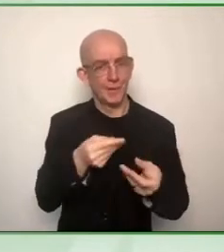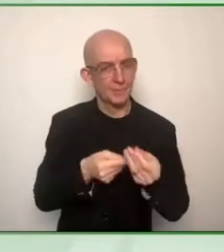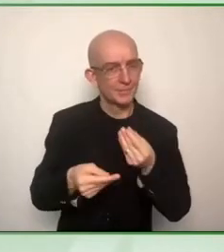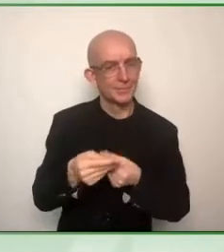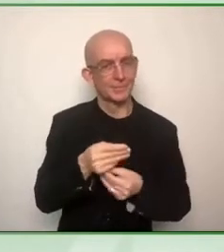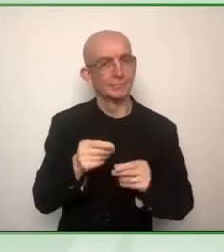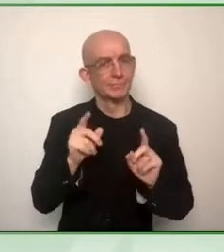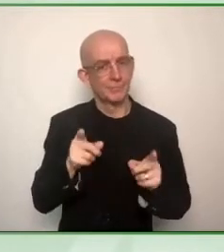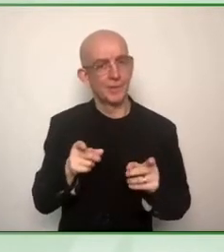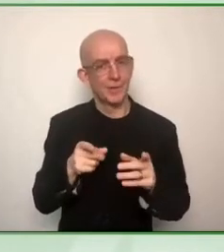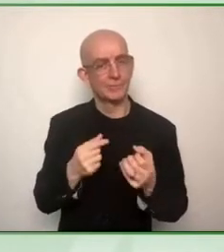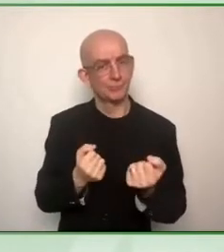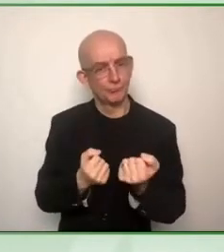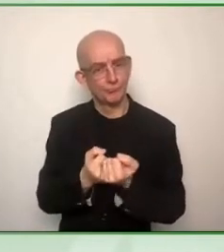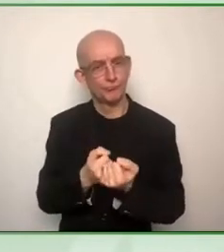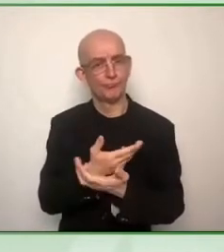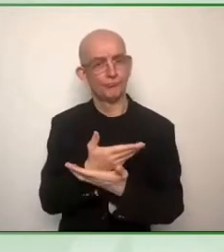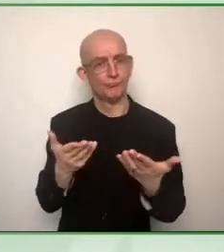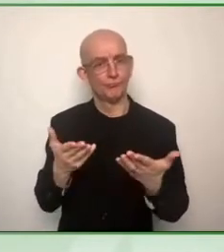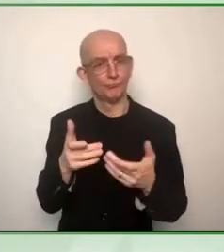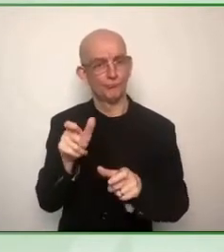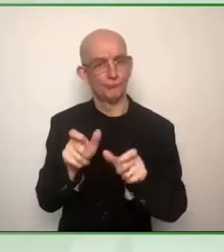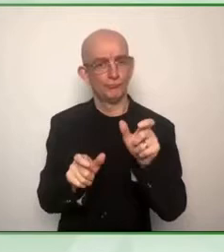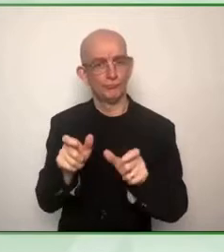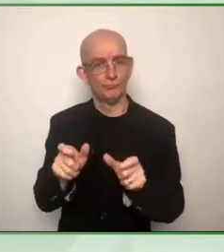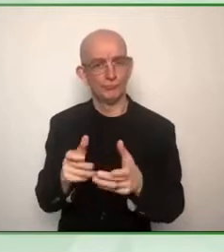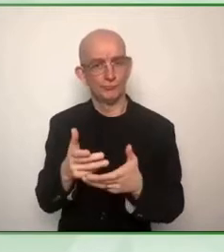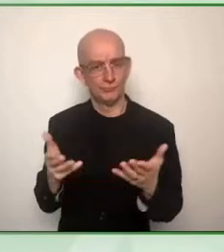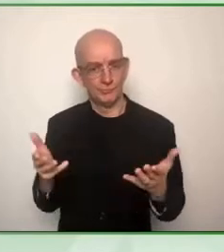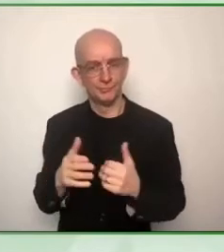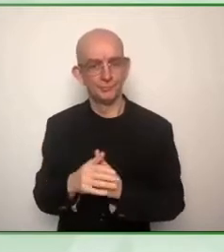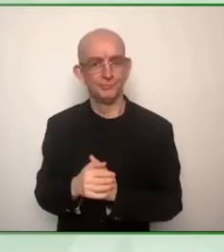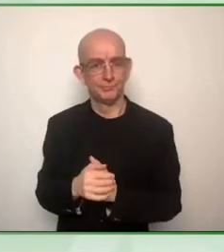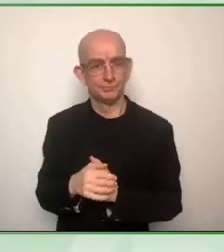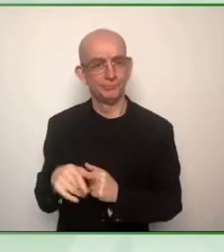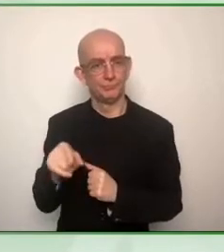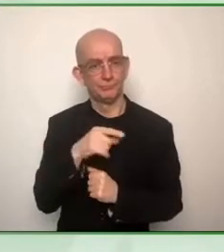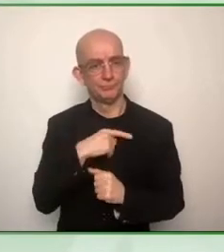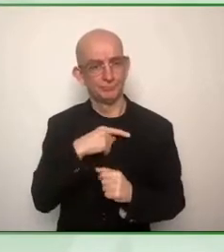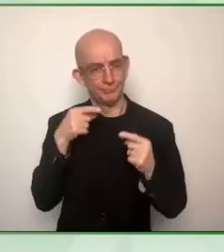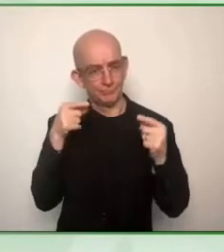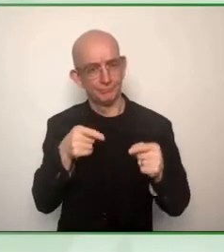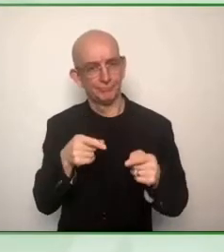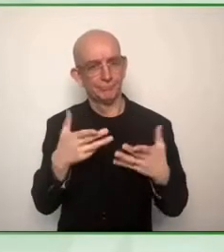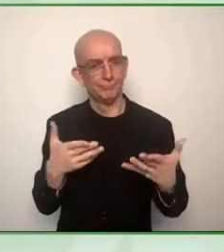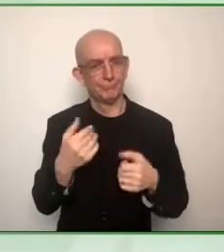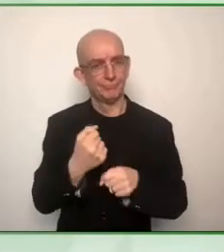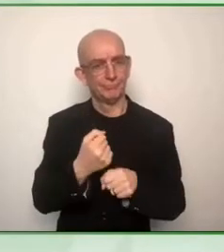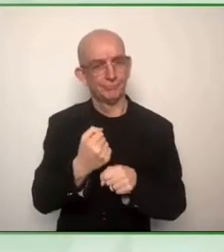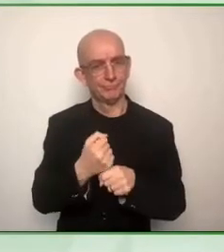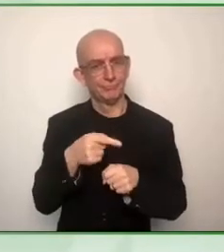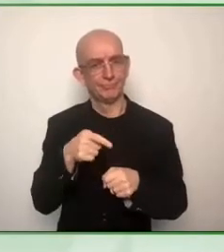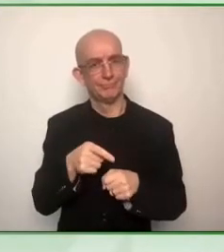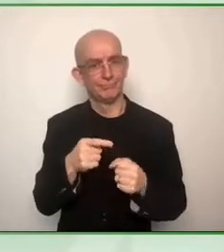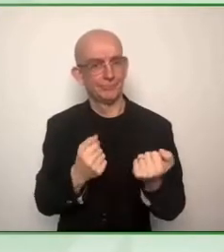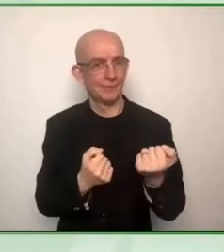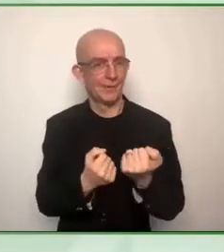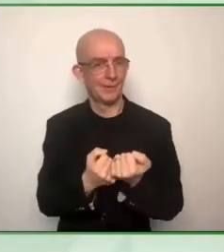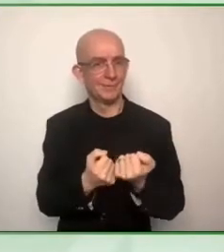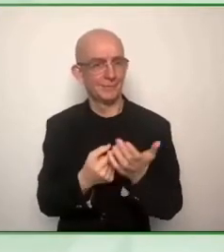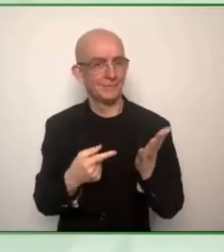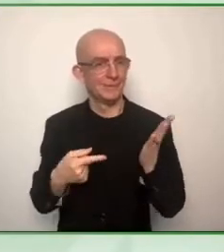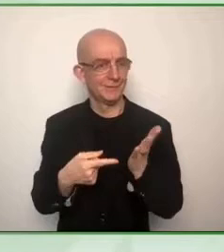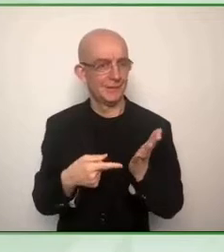Which part of the population? Is it the educational? Is it the workforce? Is it organizations? Please tell us. It's